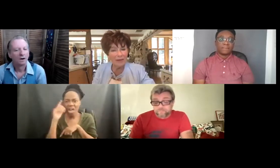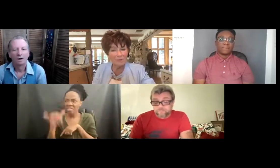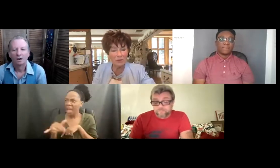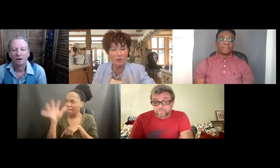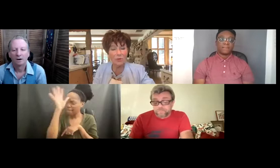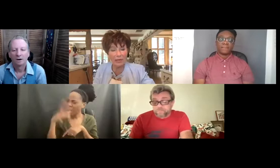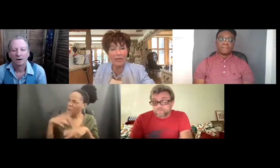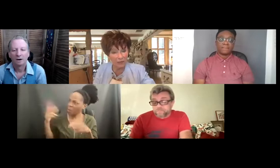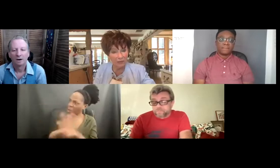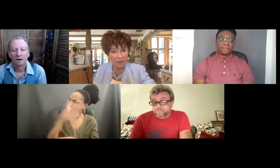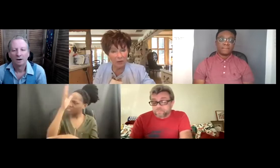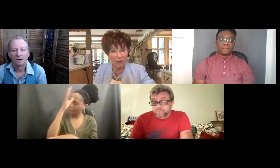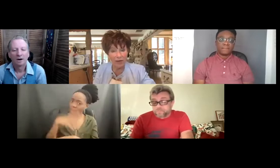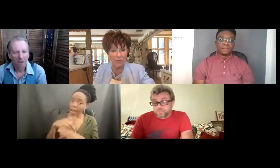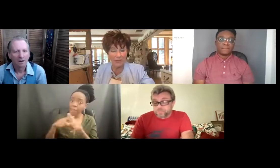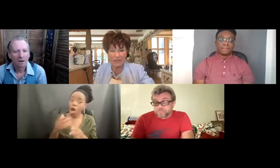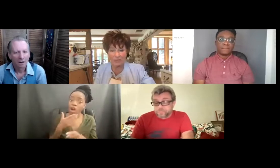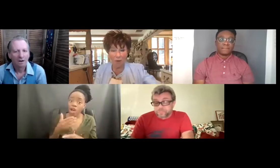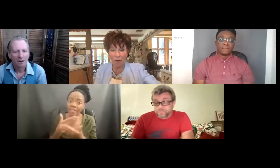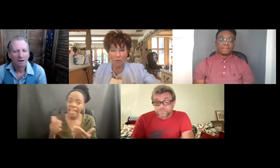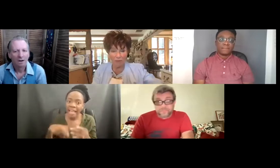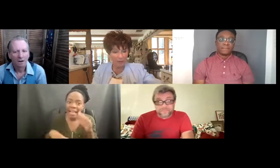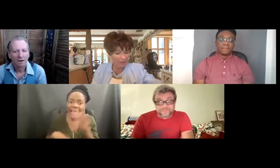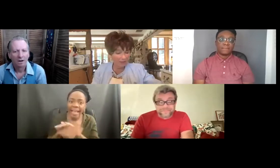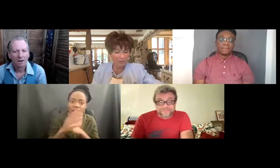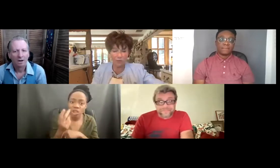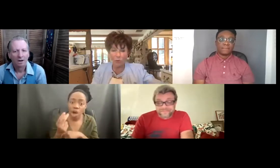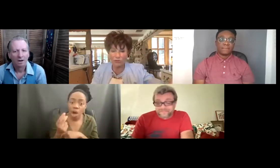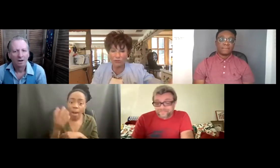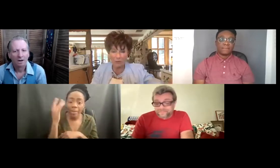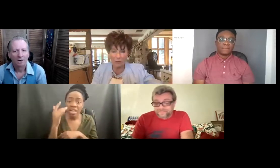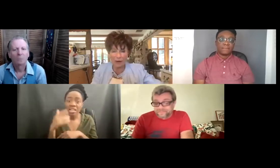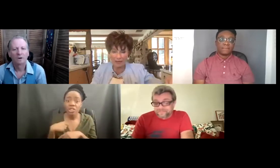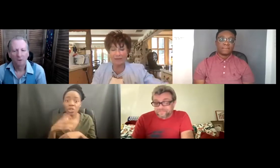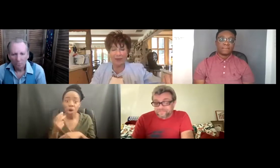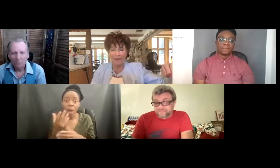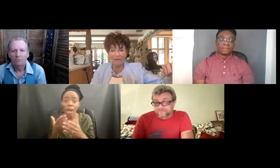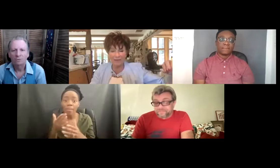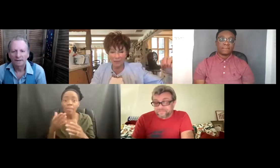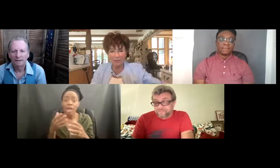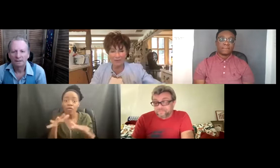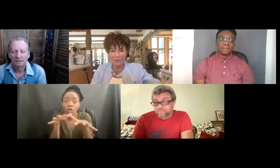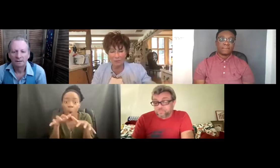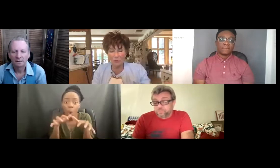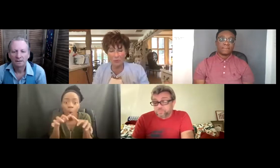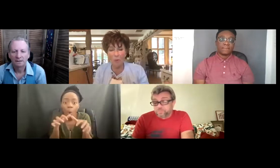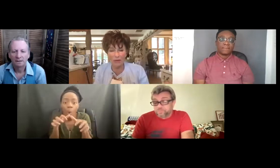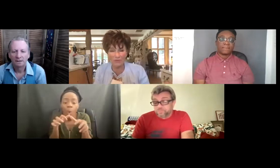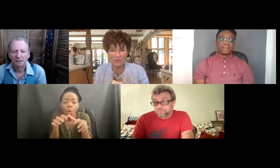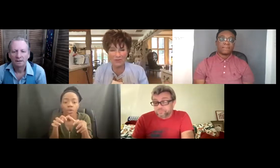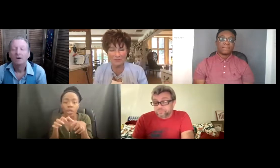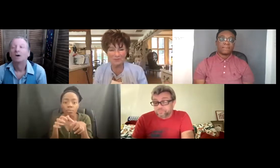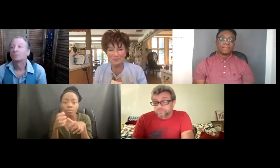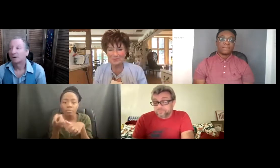but it was a good thing he kicked that dog. Otherwise that dog would be frozen right there and where he